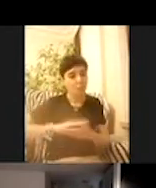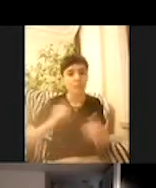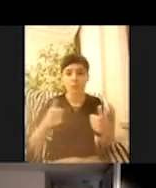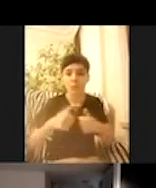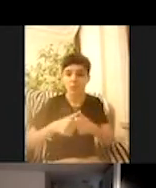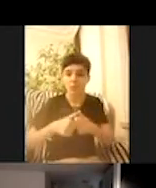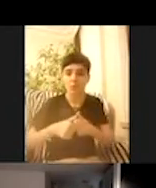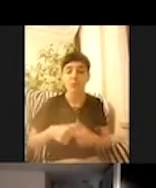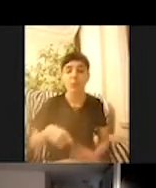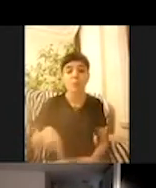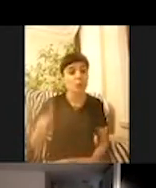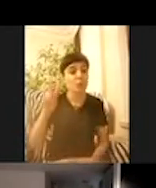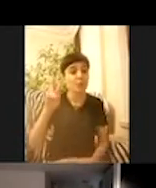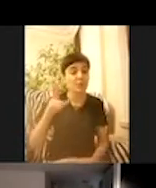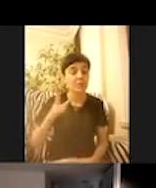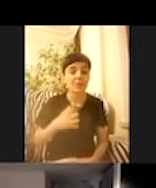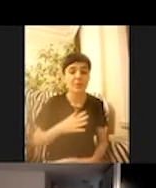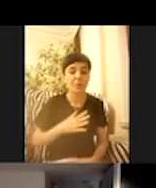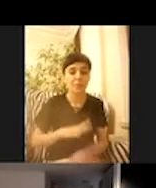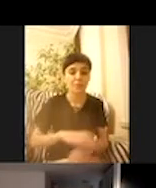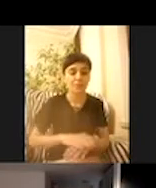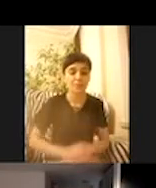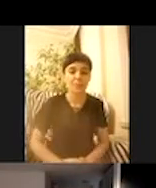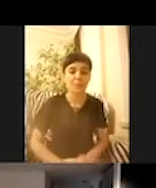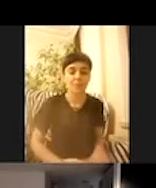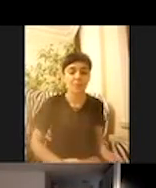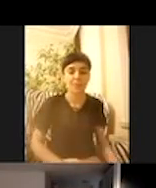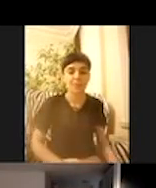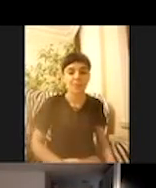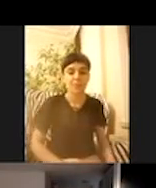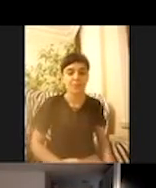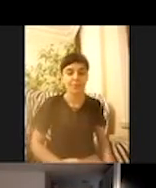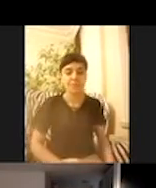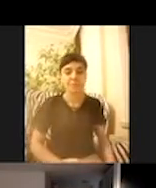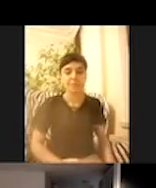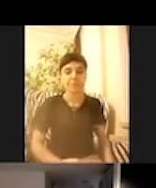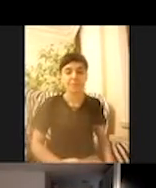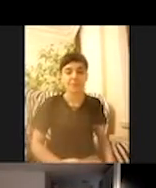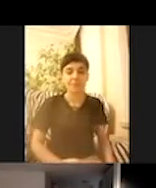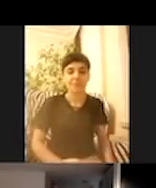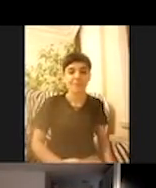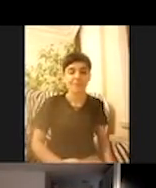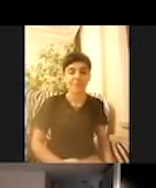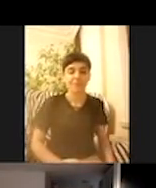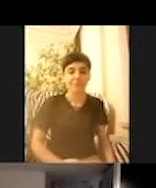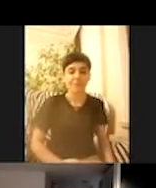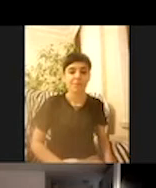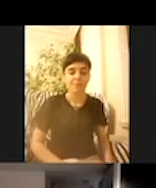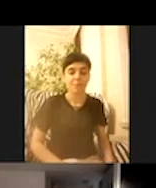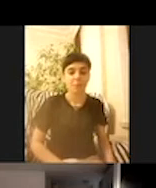wedding on one of the biggest like queer festival in Holland, in Amsterdam, Milkshake Festival.